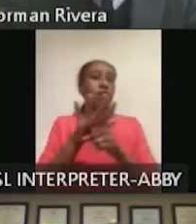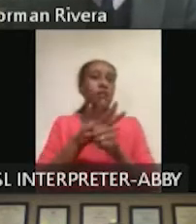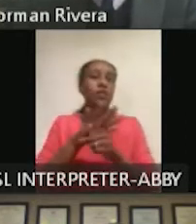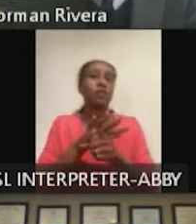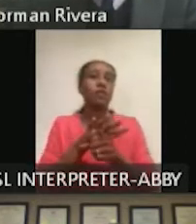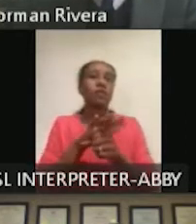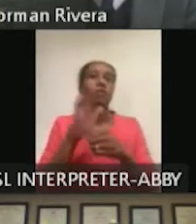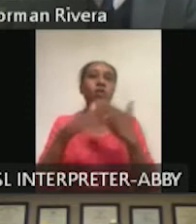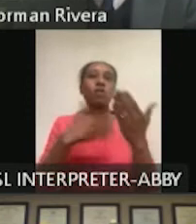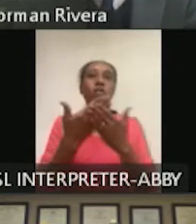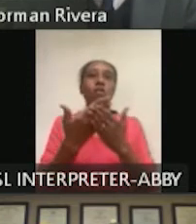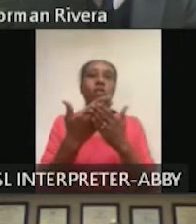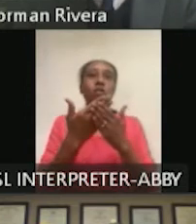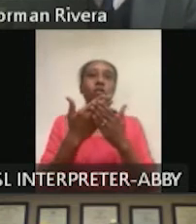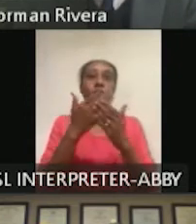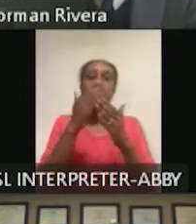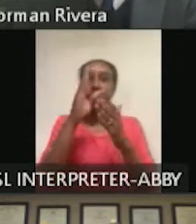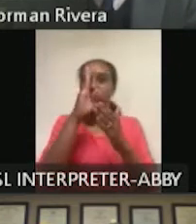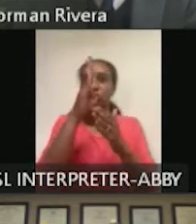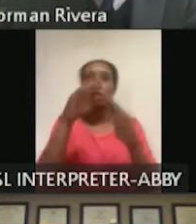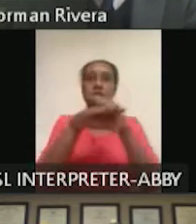which all directly access Suitland Road.